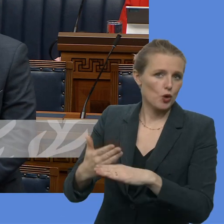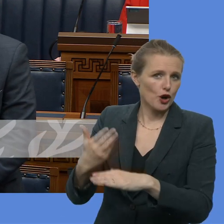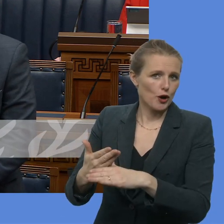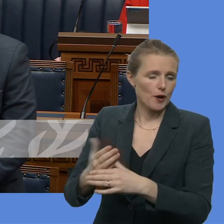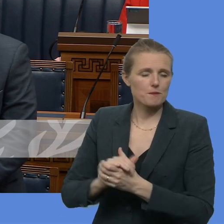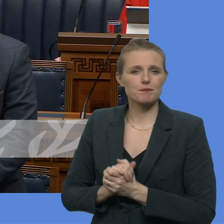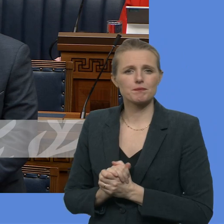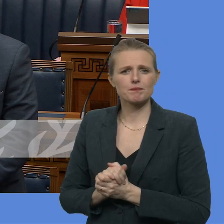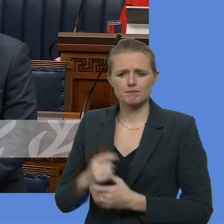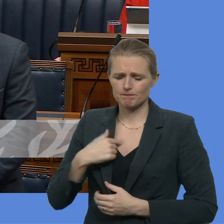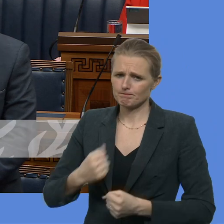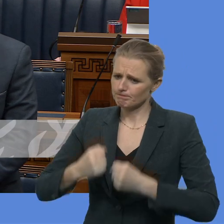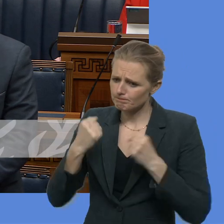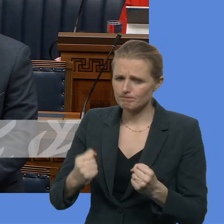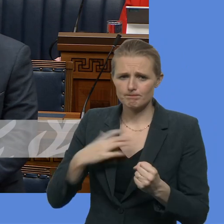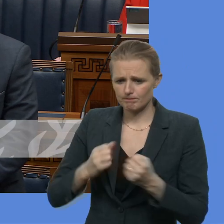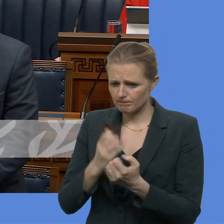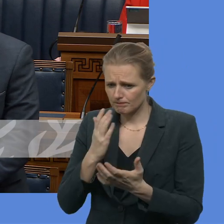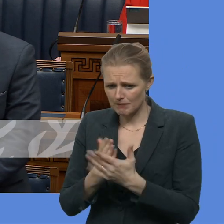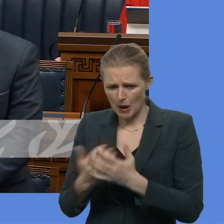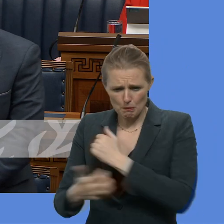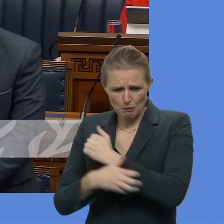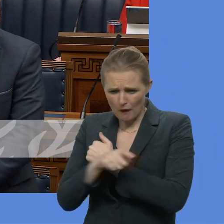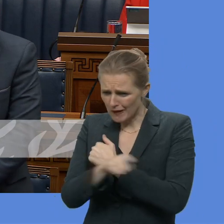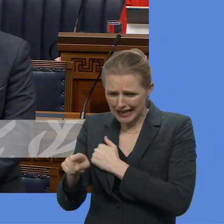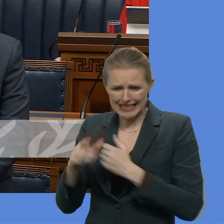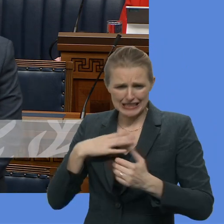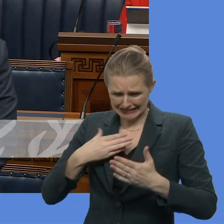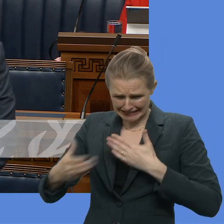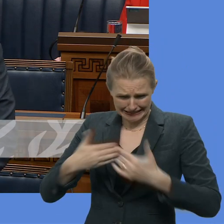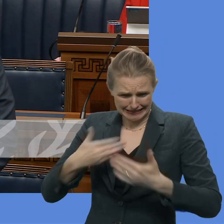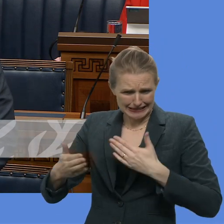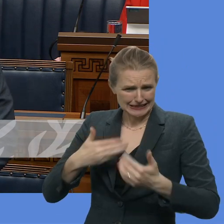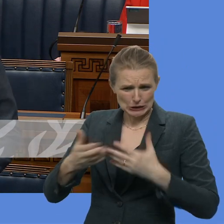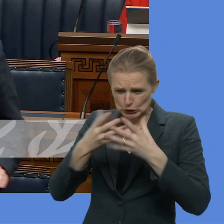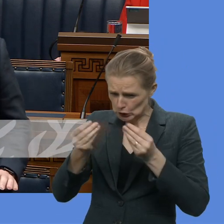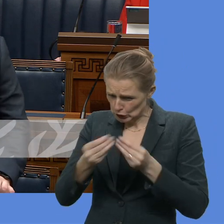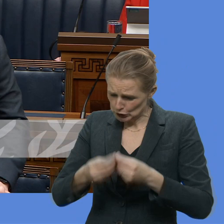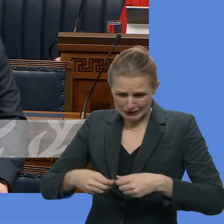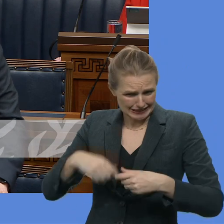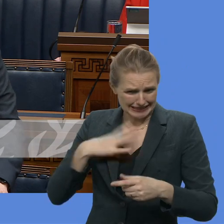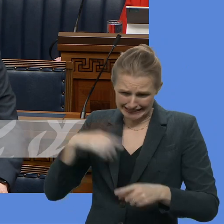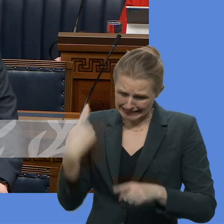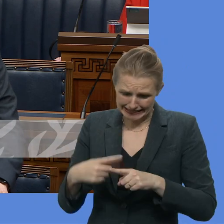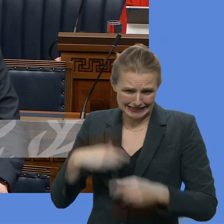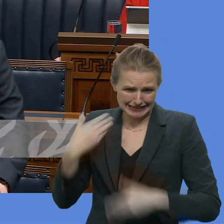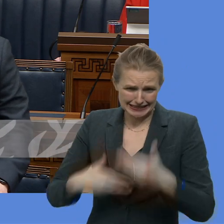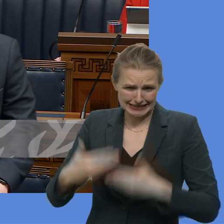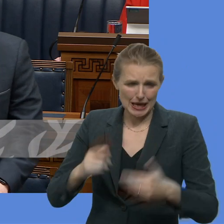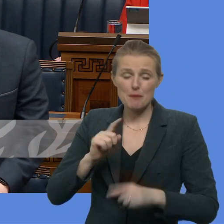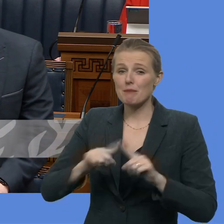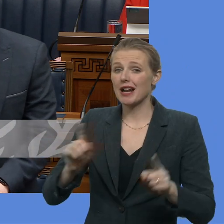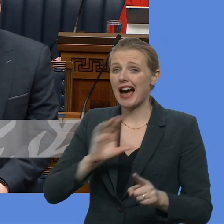am committed to developing solutions to tackle poverty in the here and now. I don't want to produce a strategy that will simply just sit on a